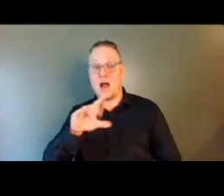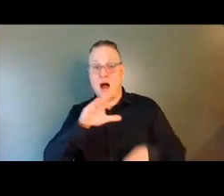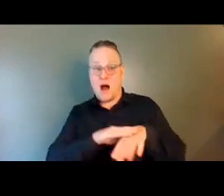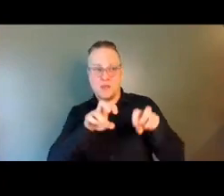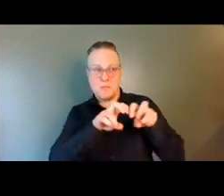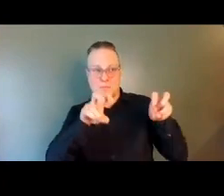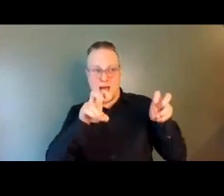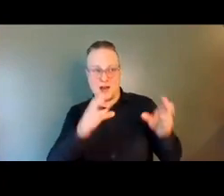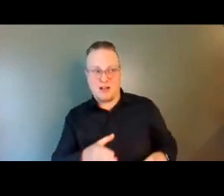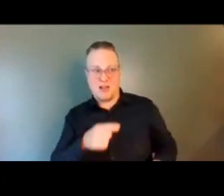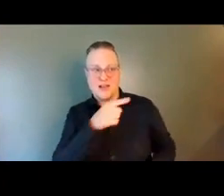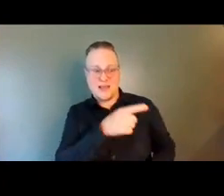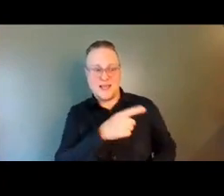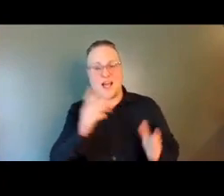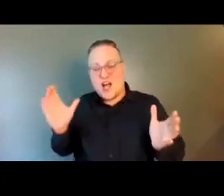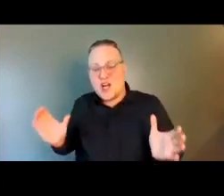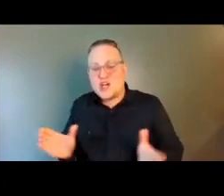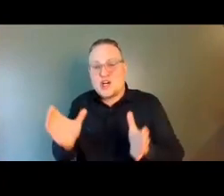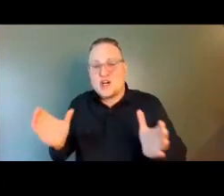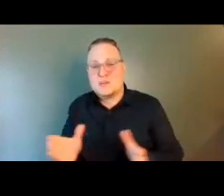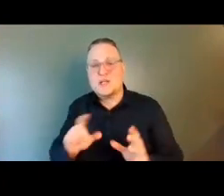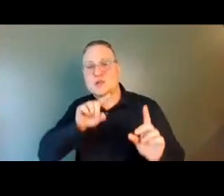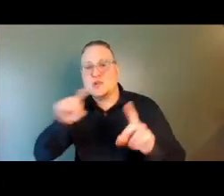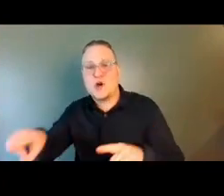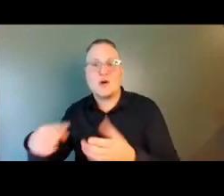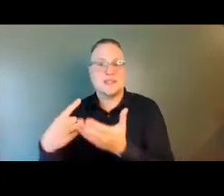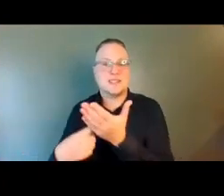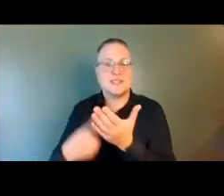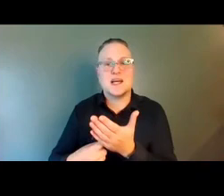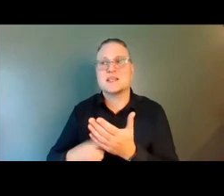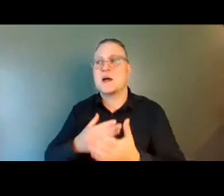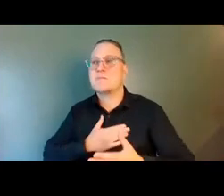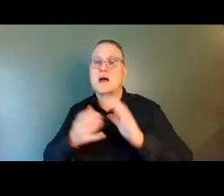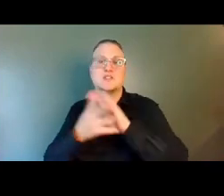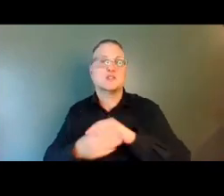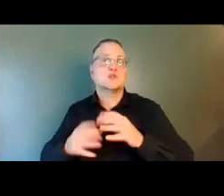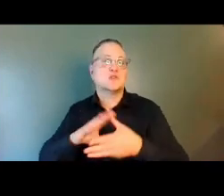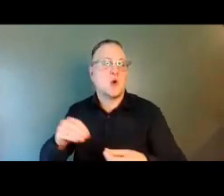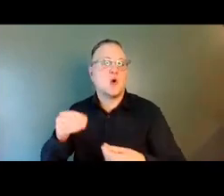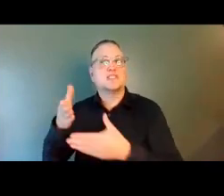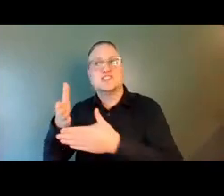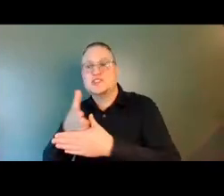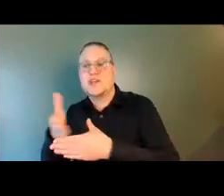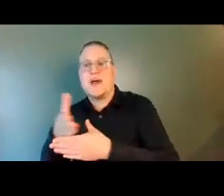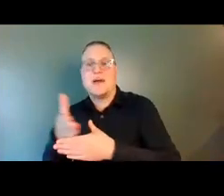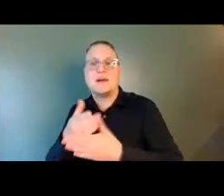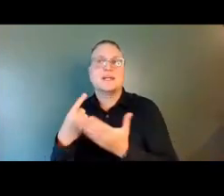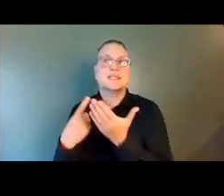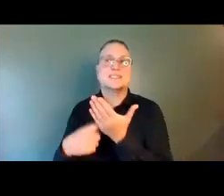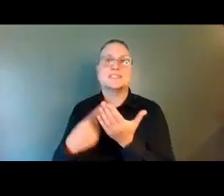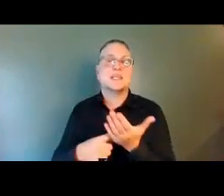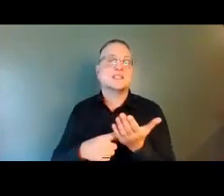along to participate in a subcommittee hearing to the Health and Human